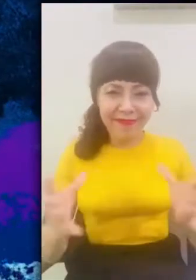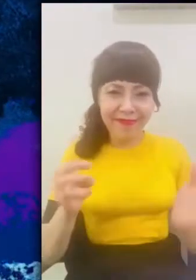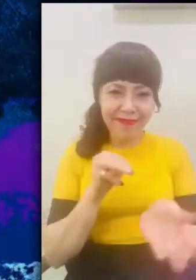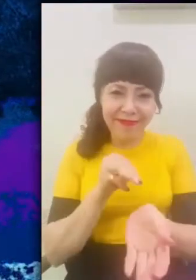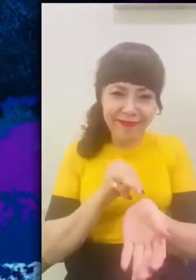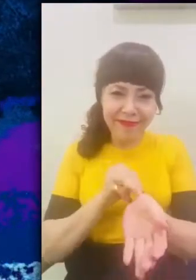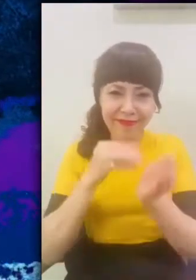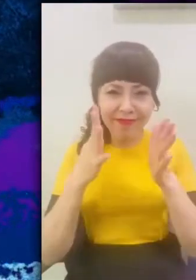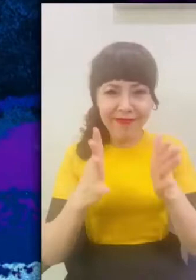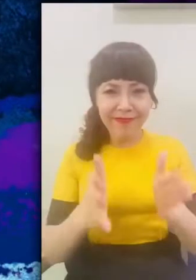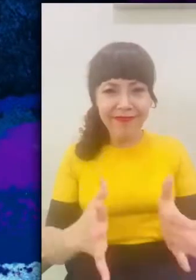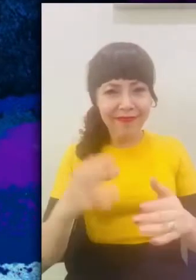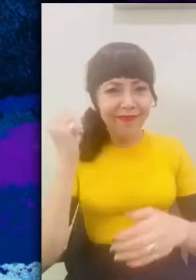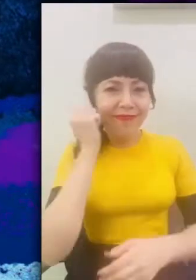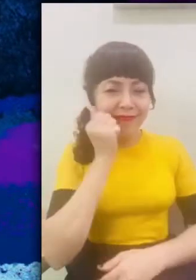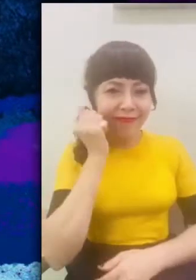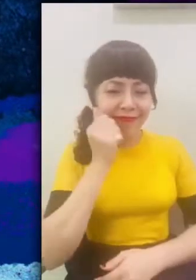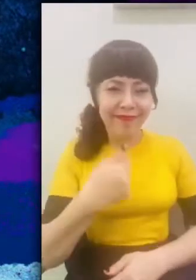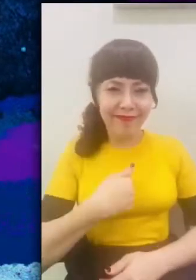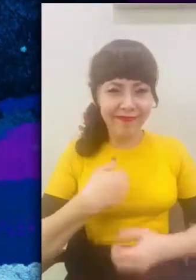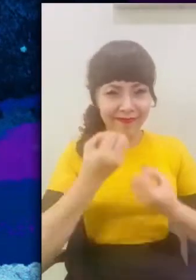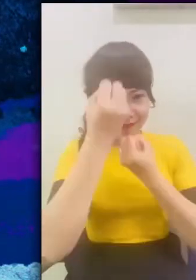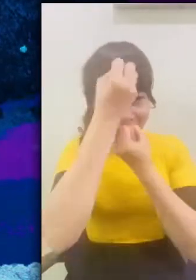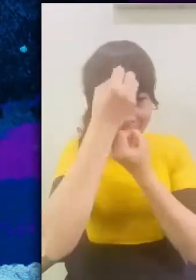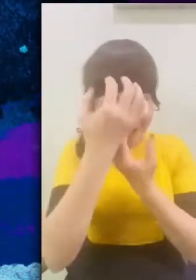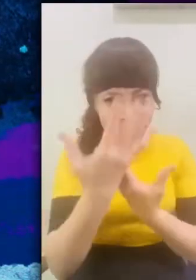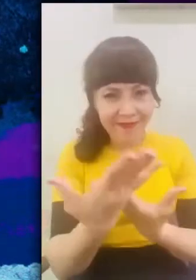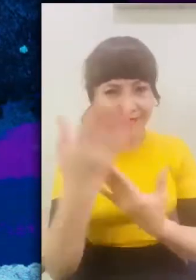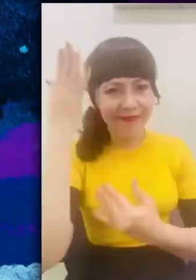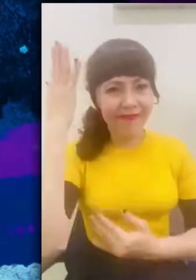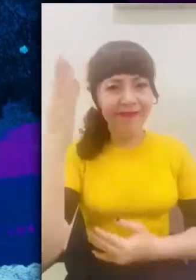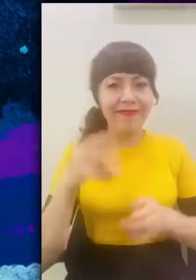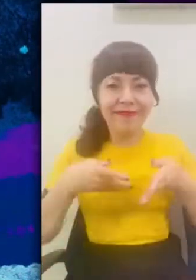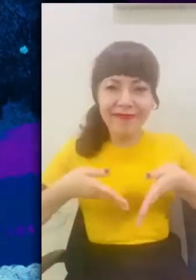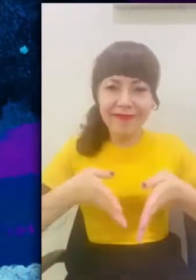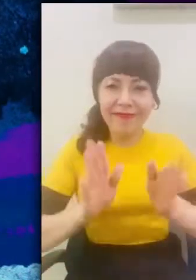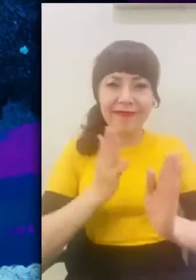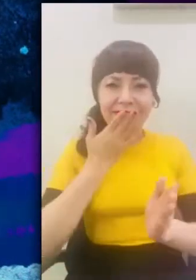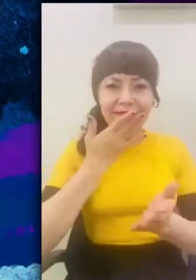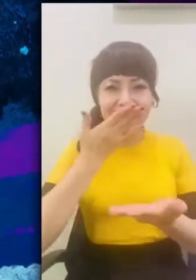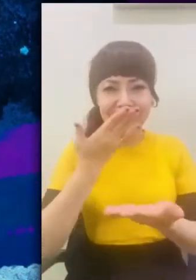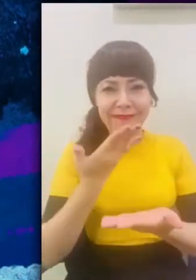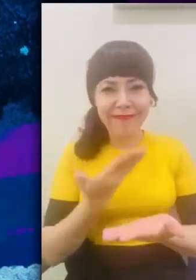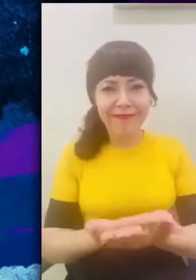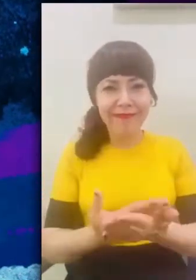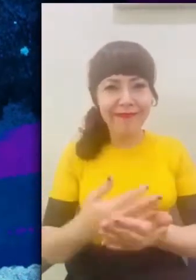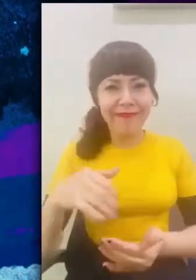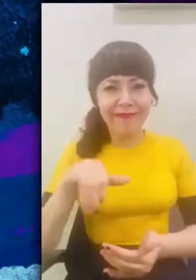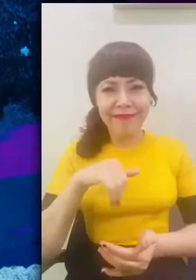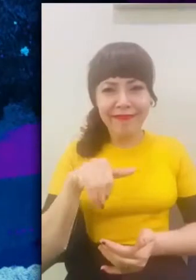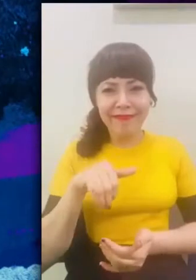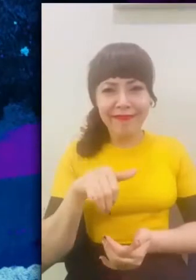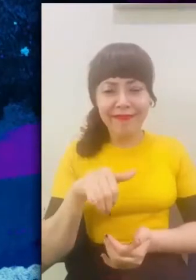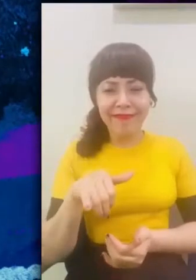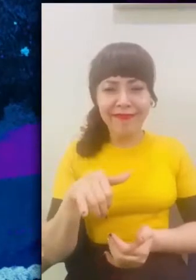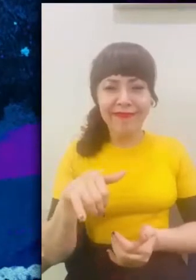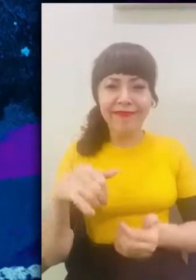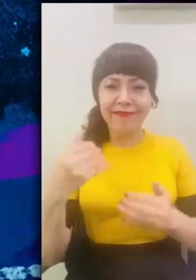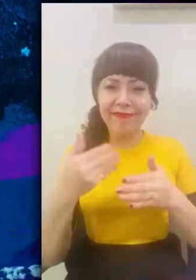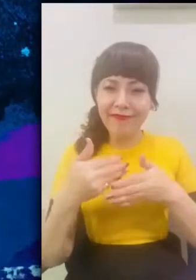daily I'm constrained to be. Let thy goodness like